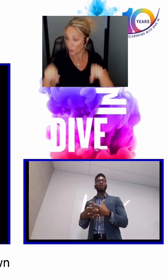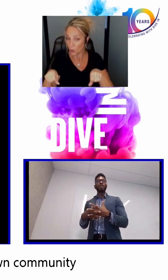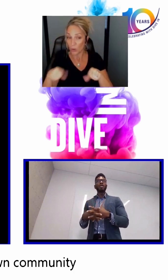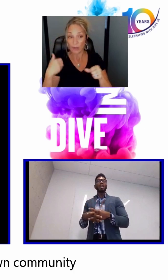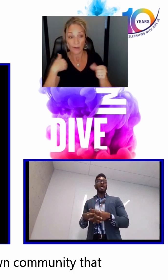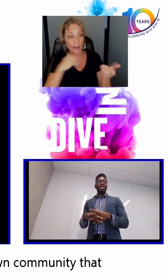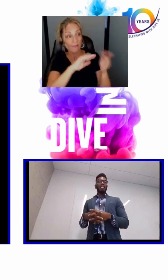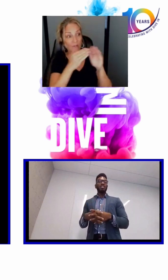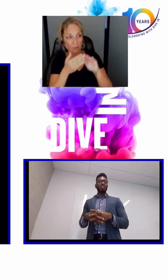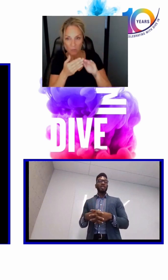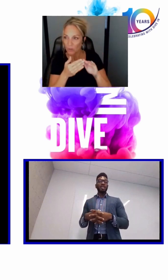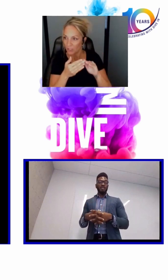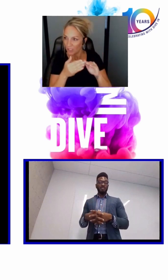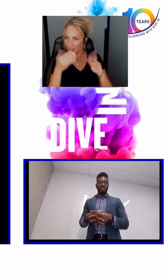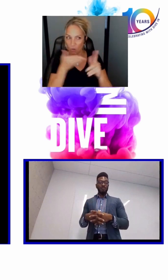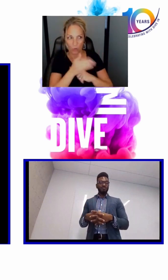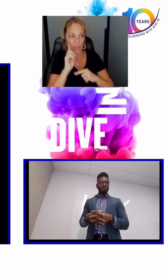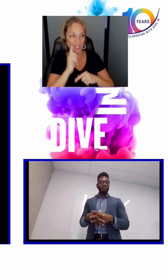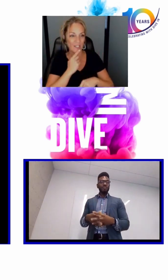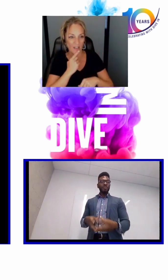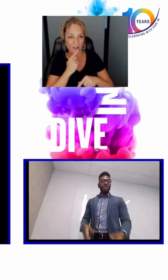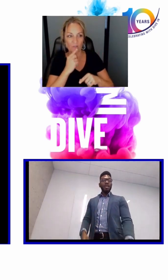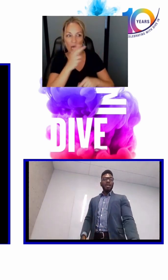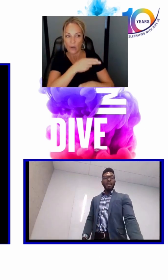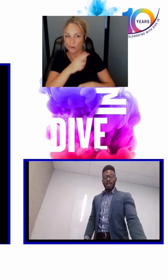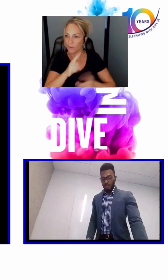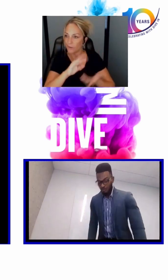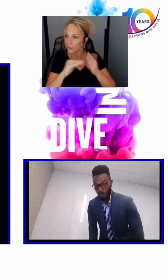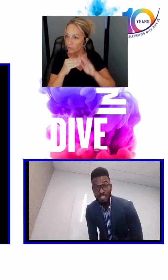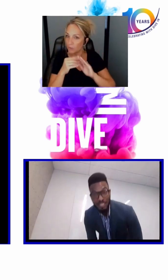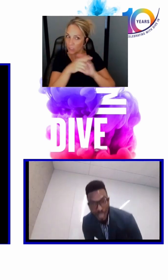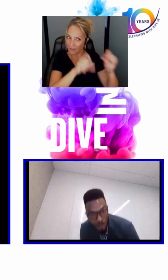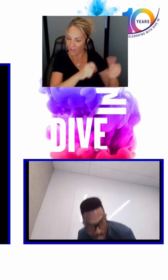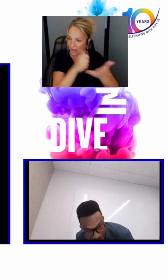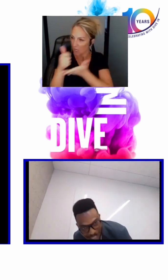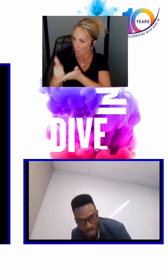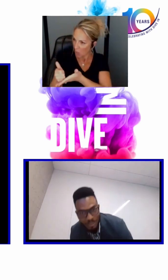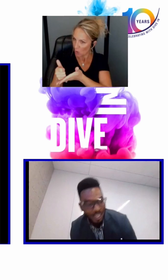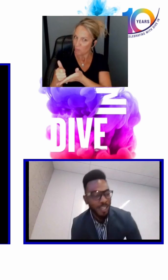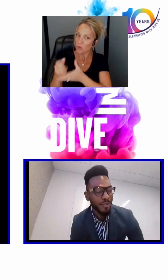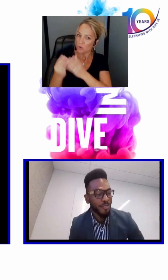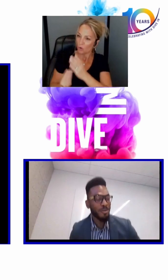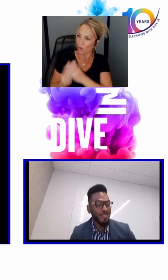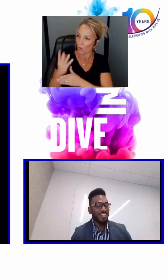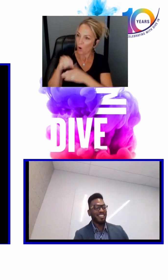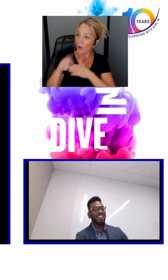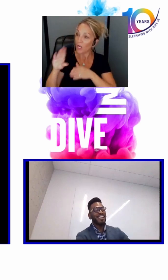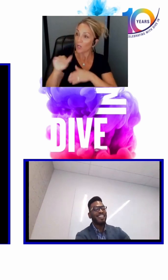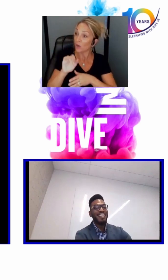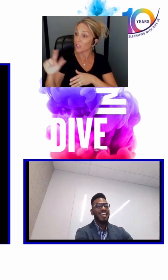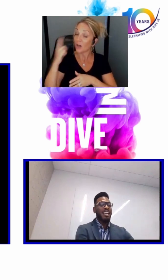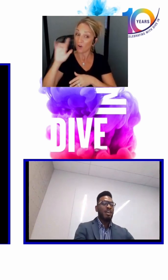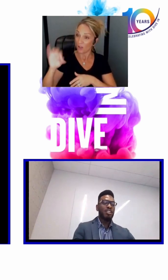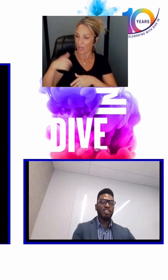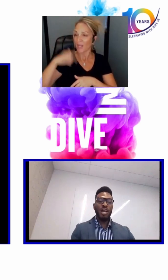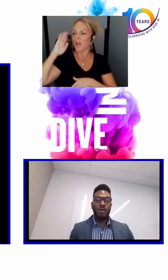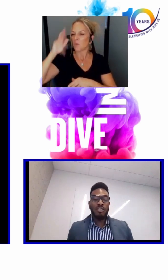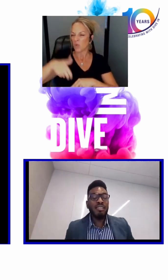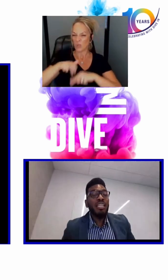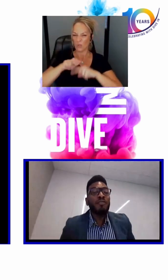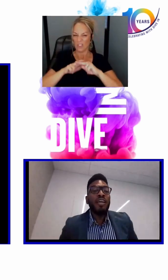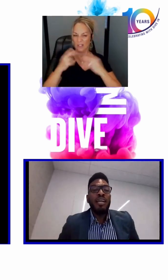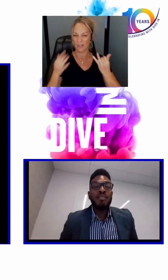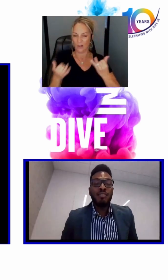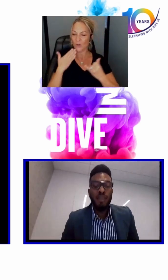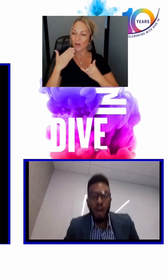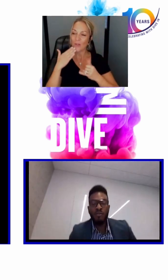you grow in your ASL. And for this, I will sit down. Thank you very much. So